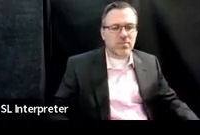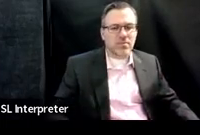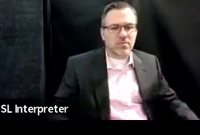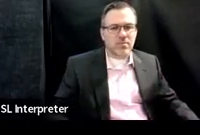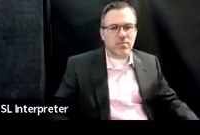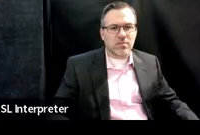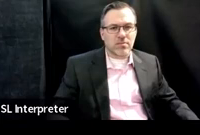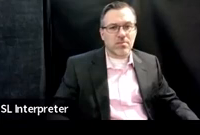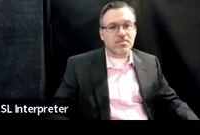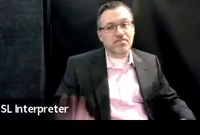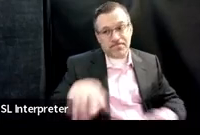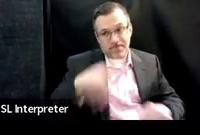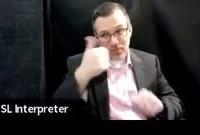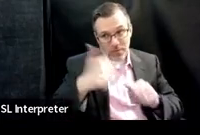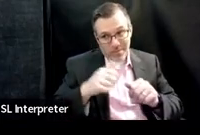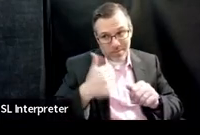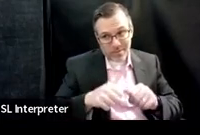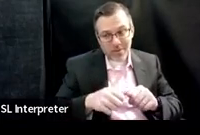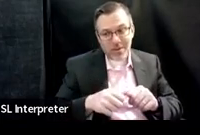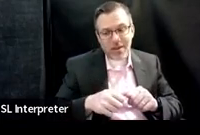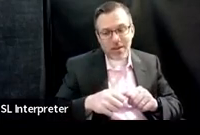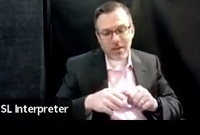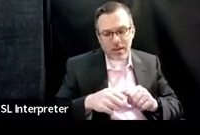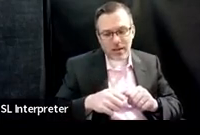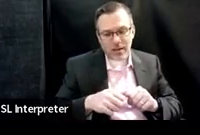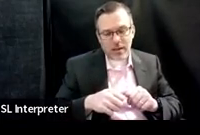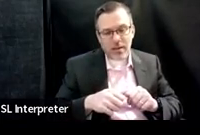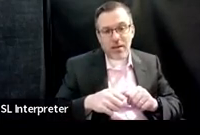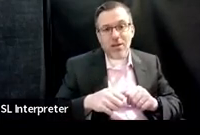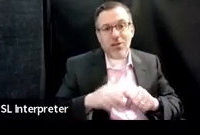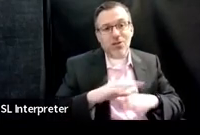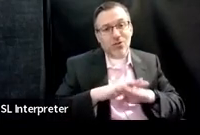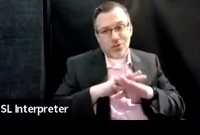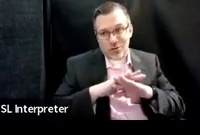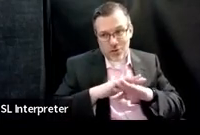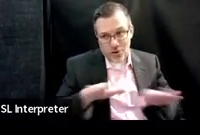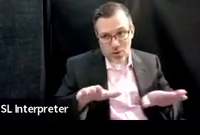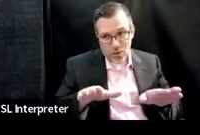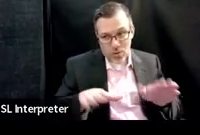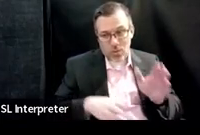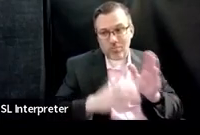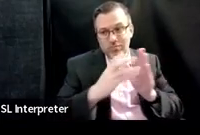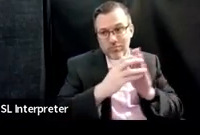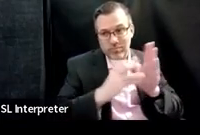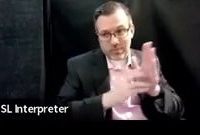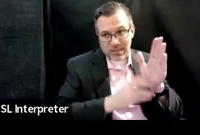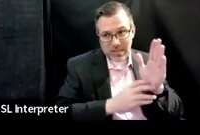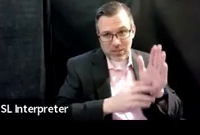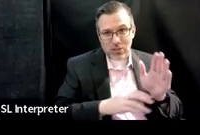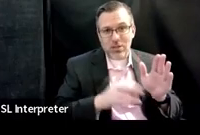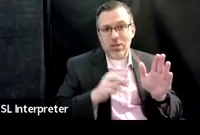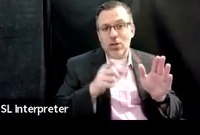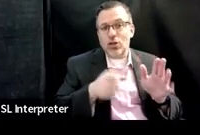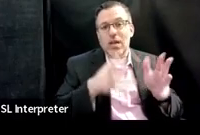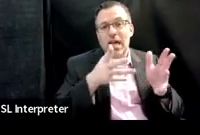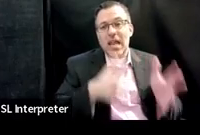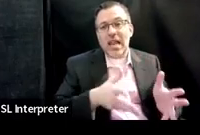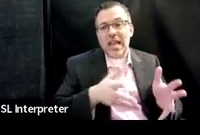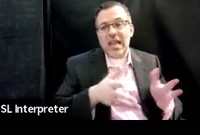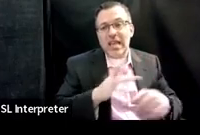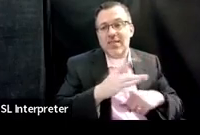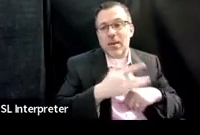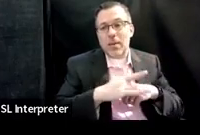And a reminder that no sections in the written notice can be left blank.